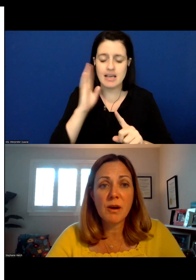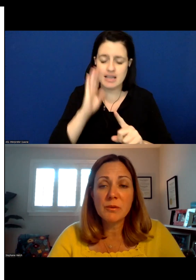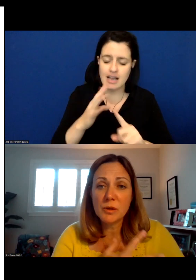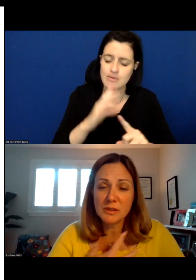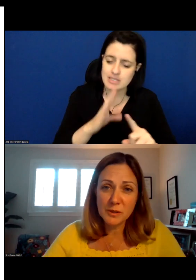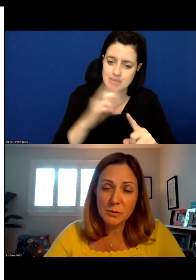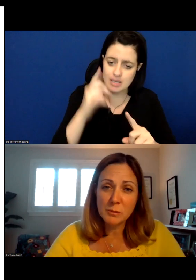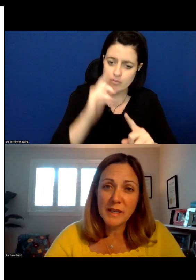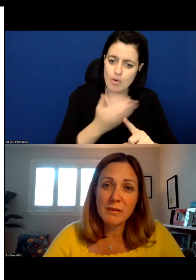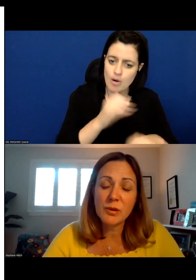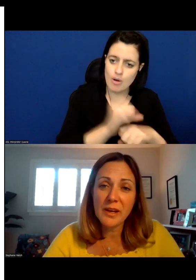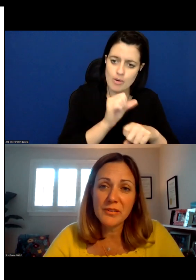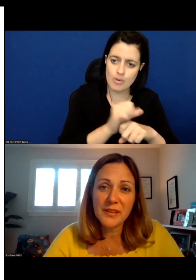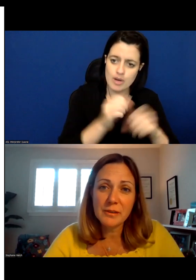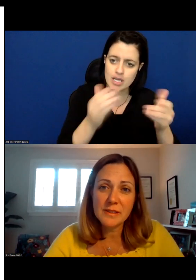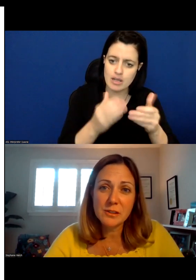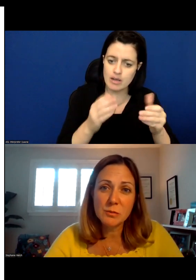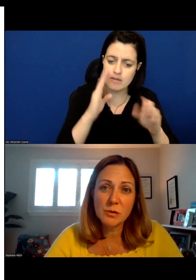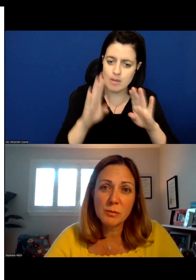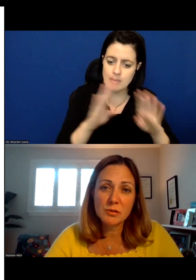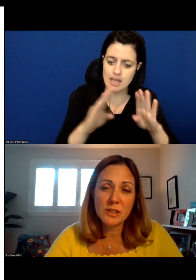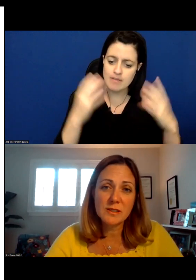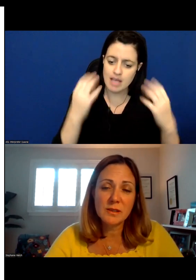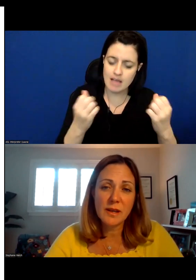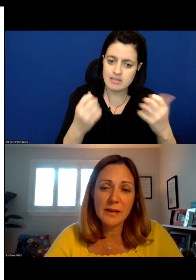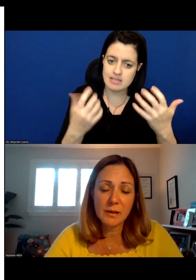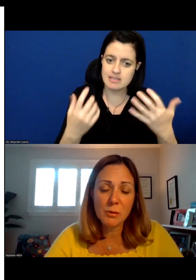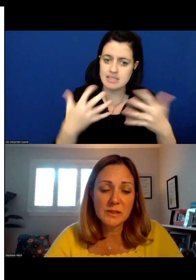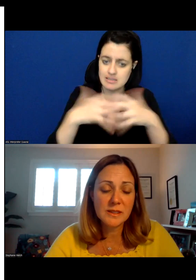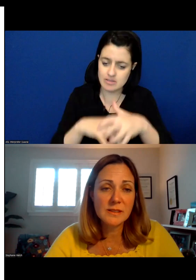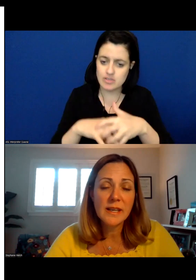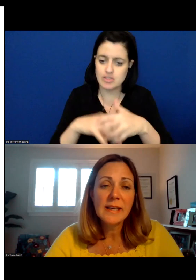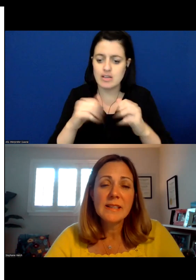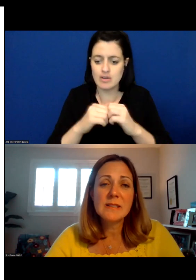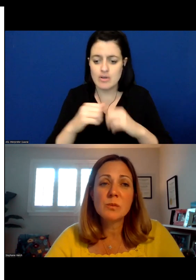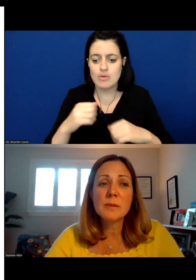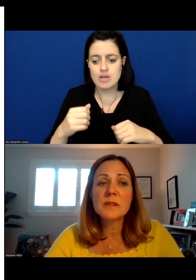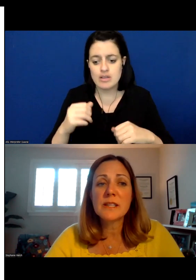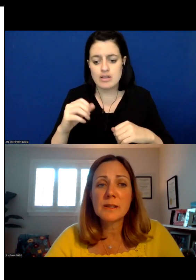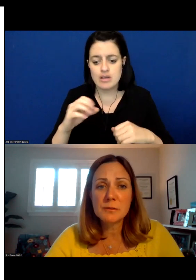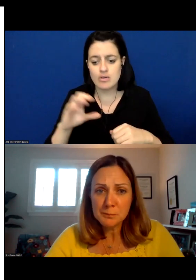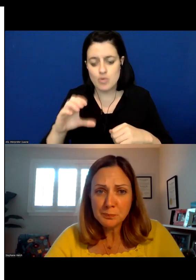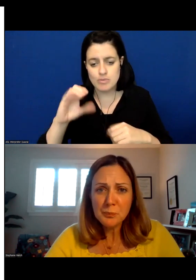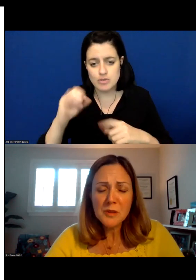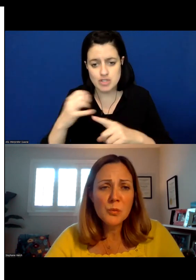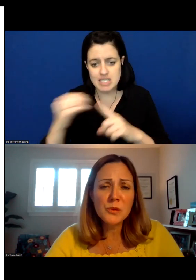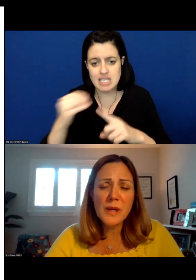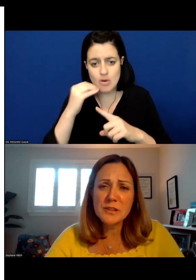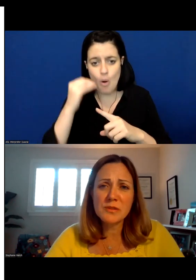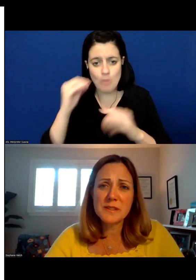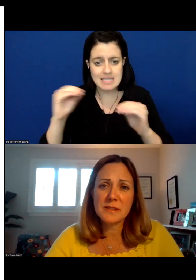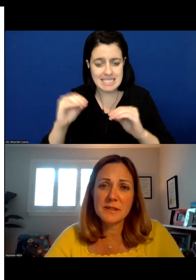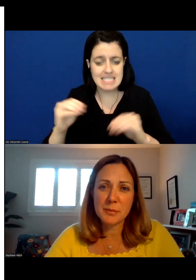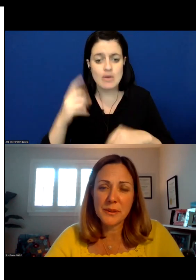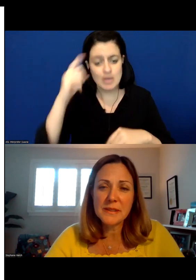for our work that we do in behavioral health and the intersection with criminal justice and in homelessness, is that we believe with the